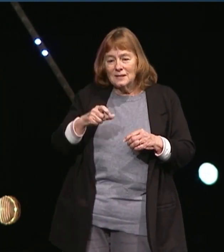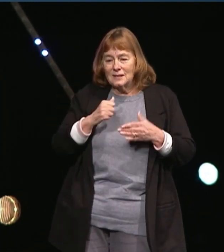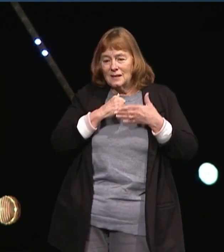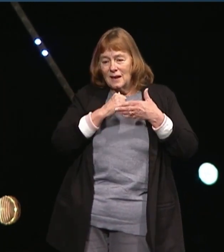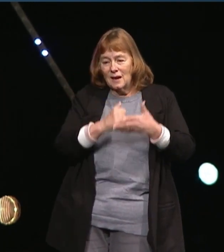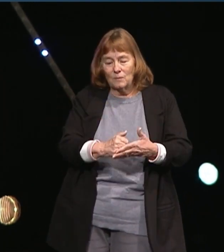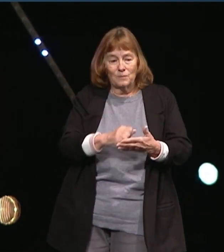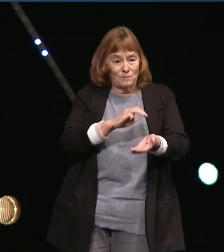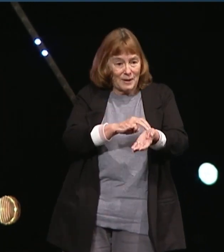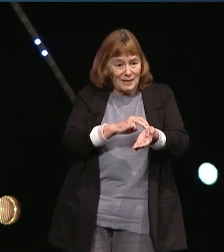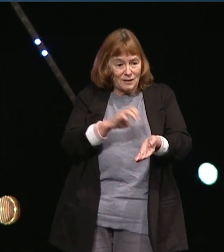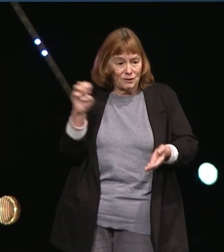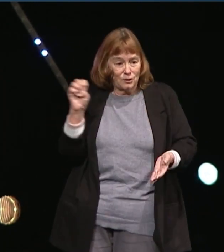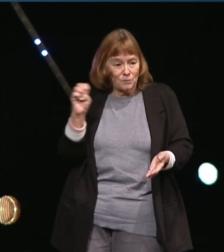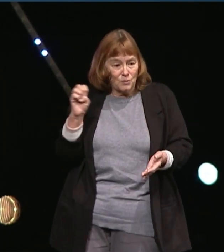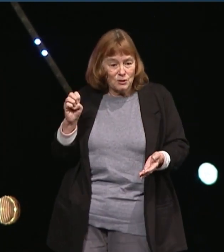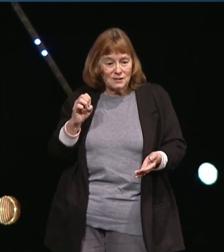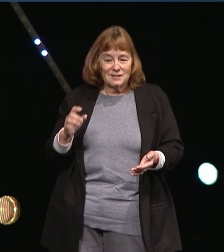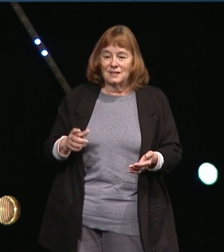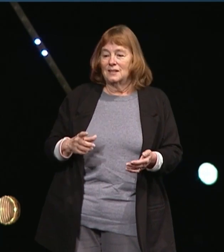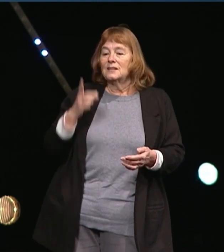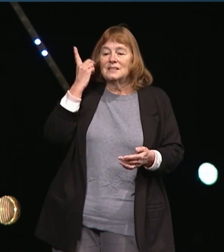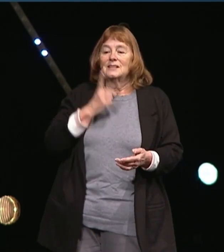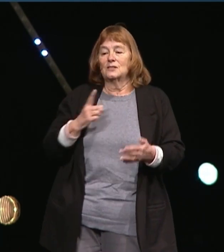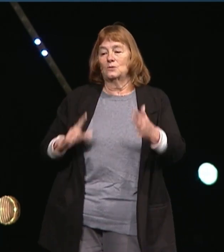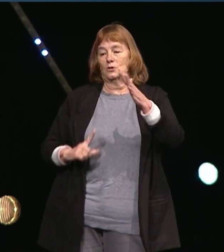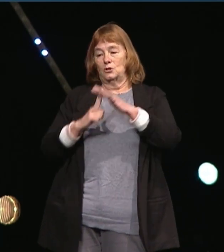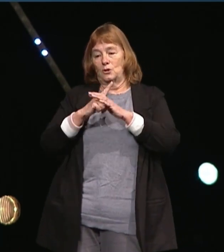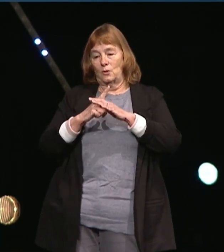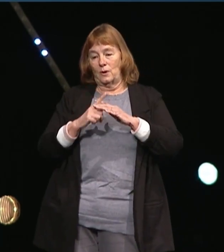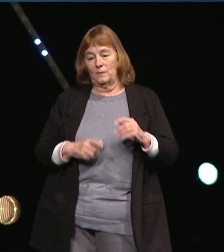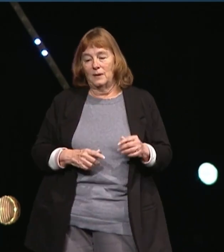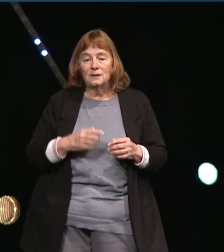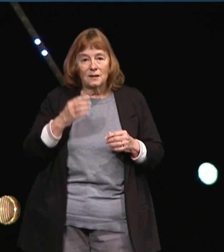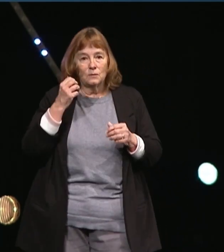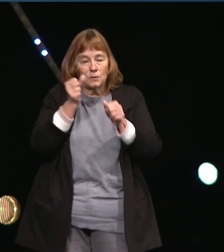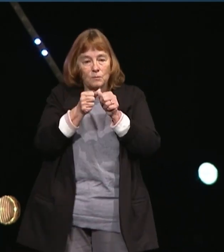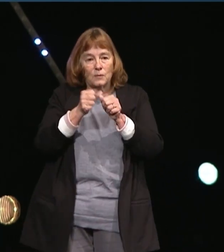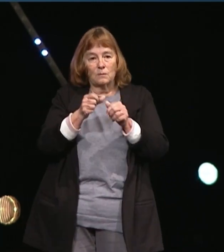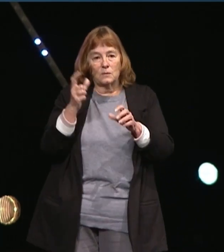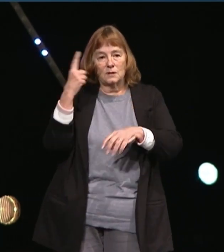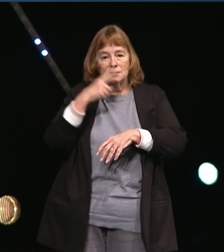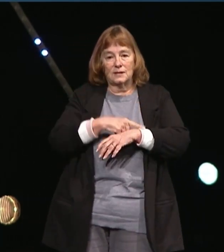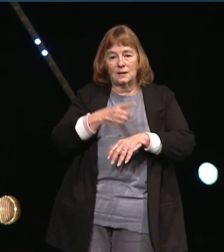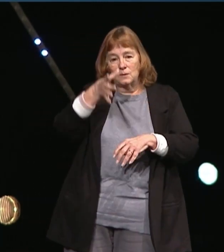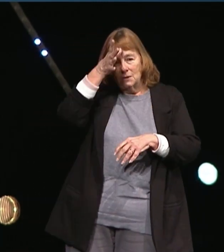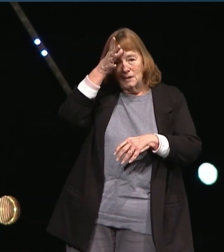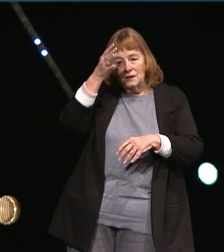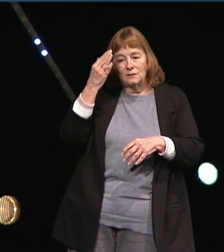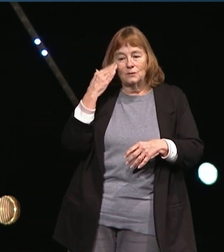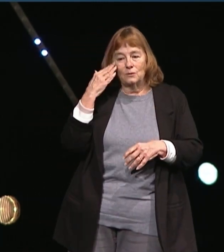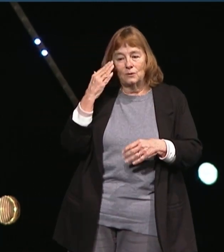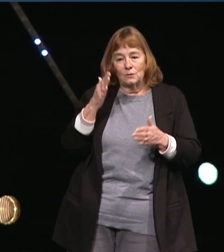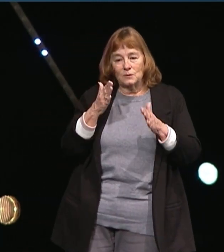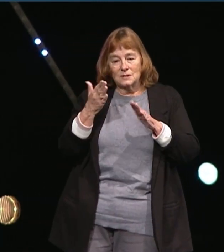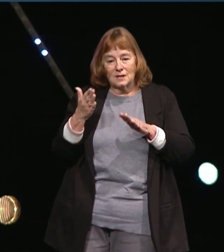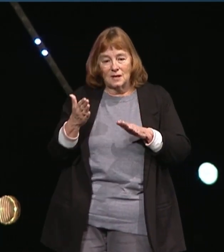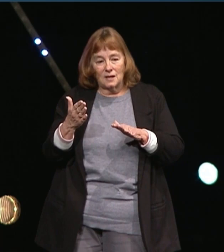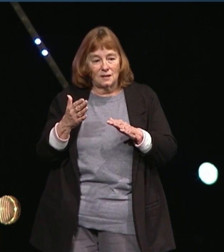or other emergencies. He told how he and Dad wept on the way home after Dad's final doctor visit and